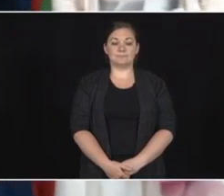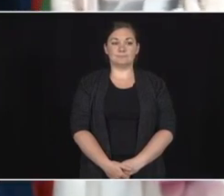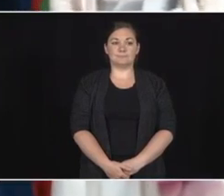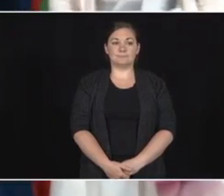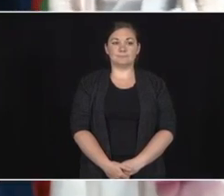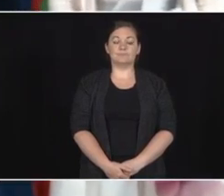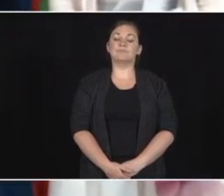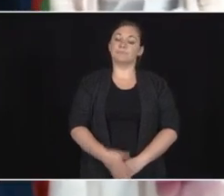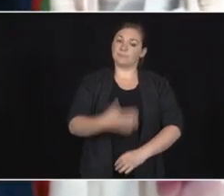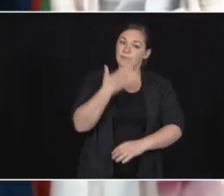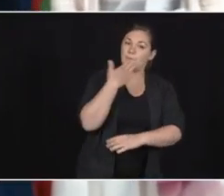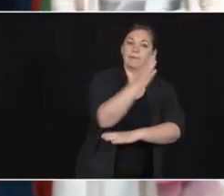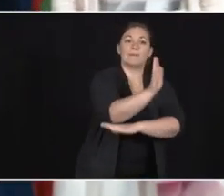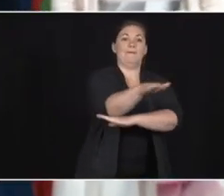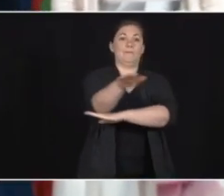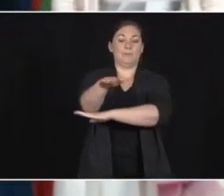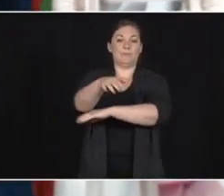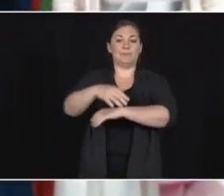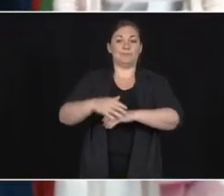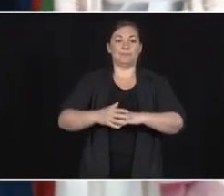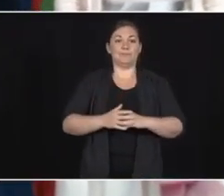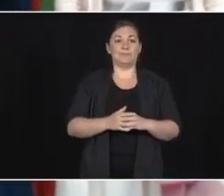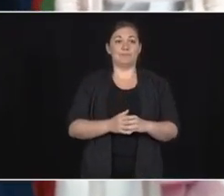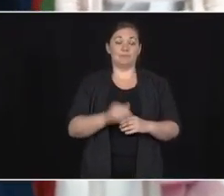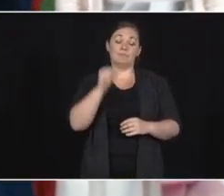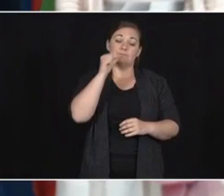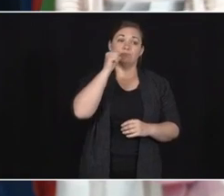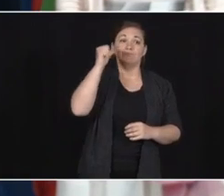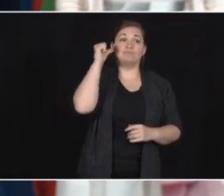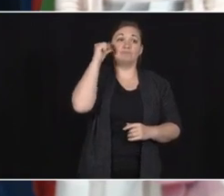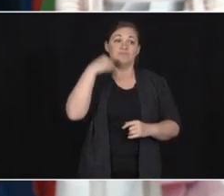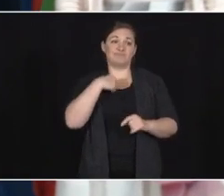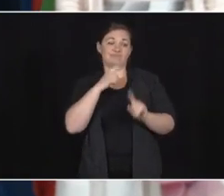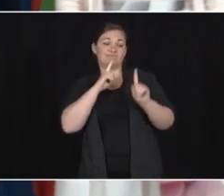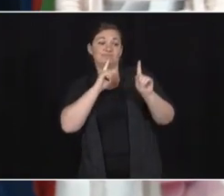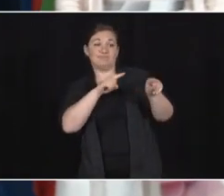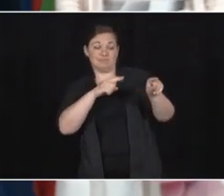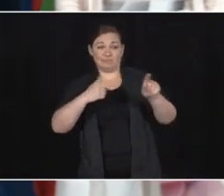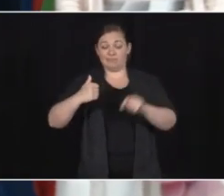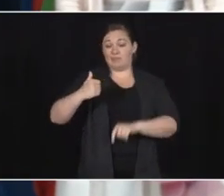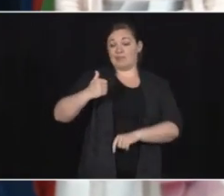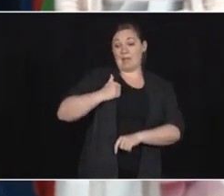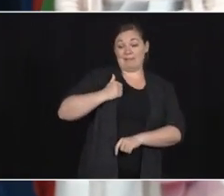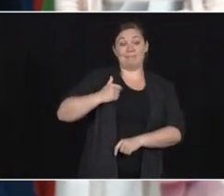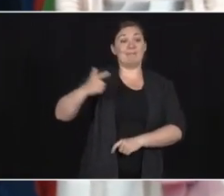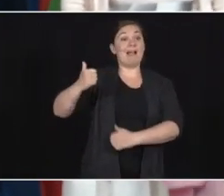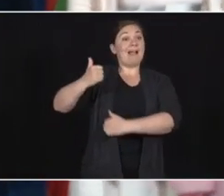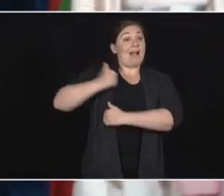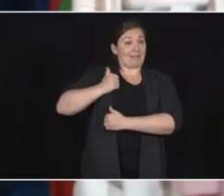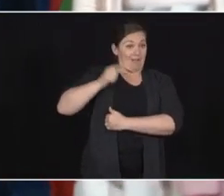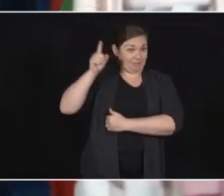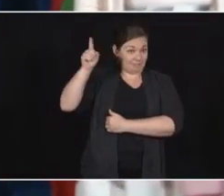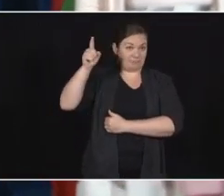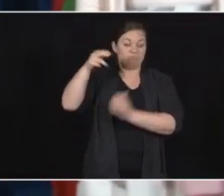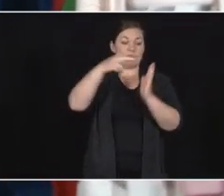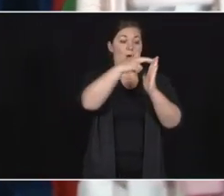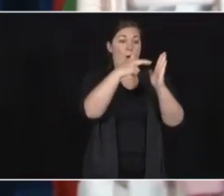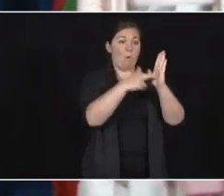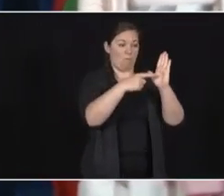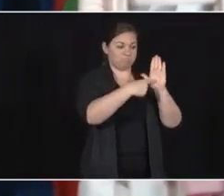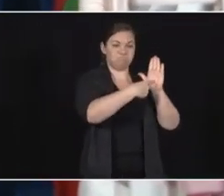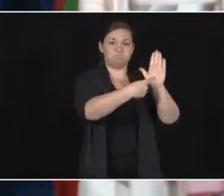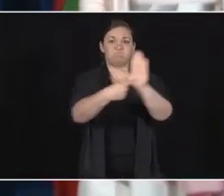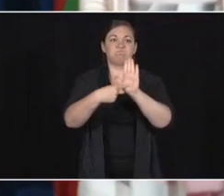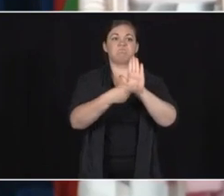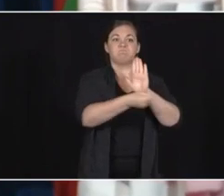Well, good afternoon. Yesterday, I ordered the Canadian Armed Forces report to be made public, and